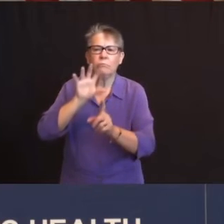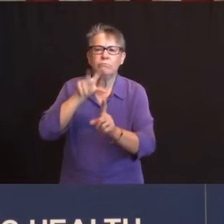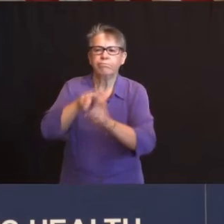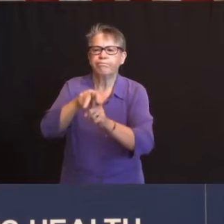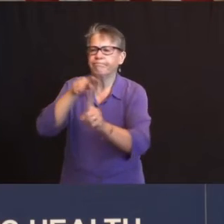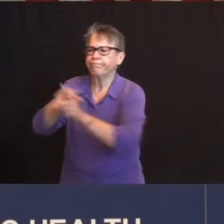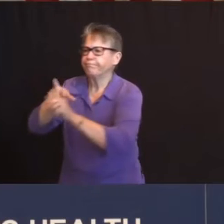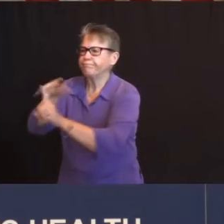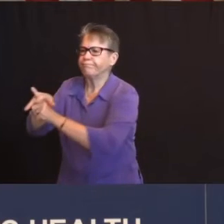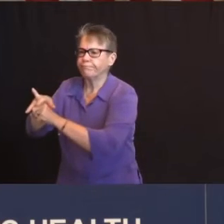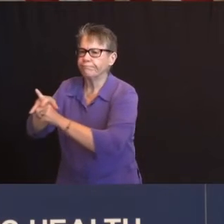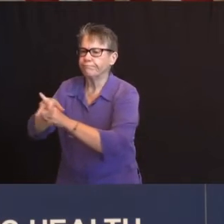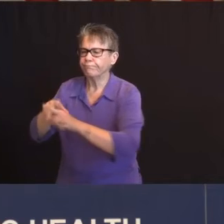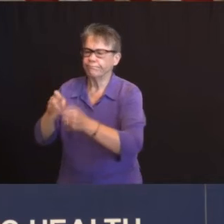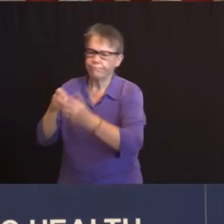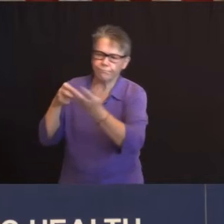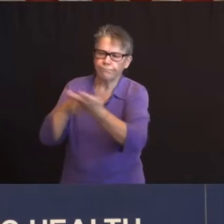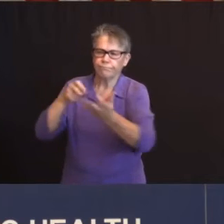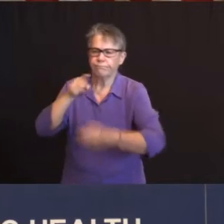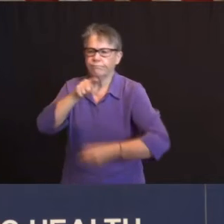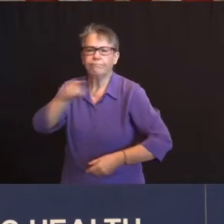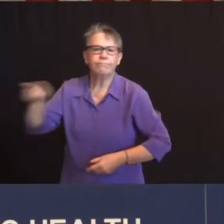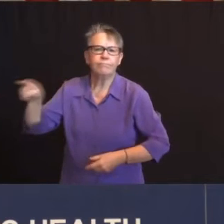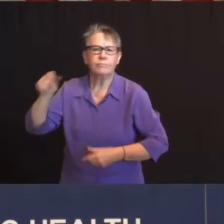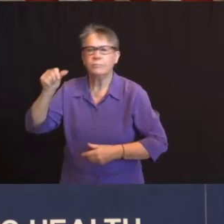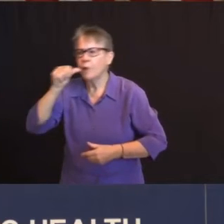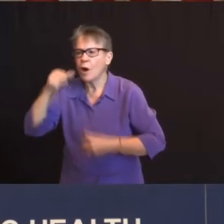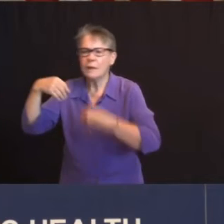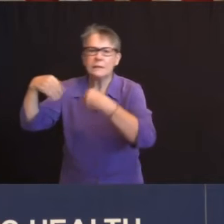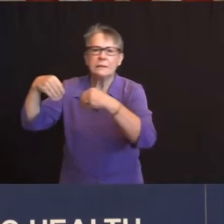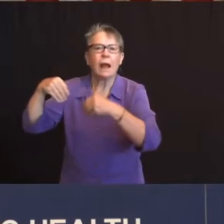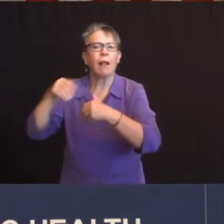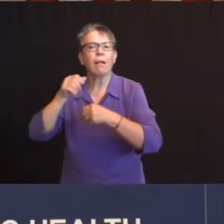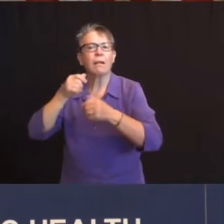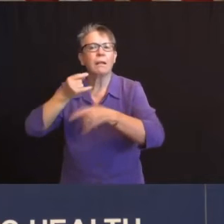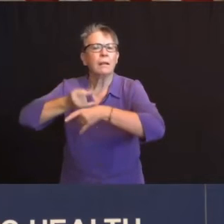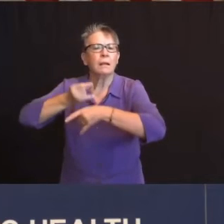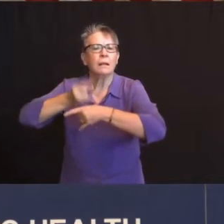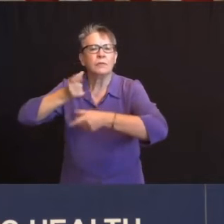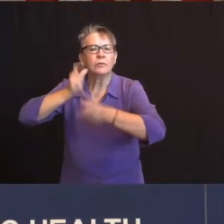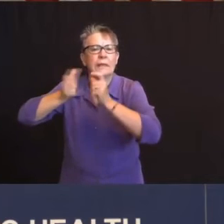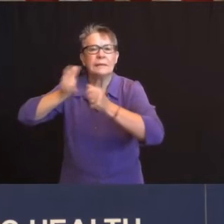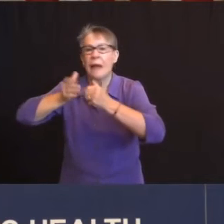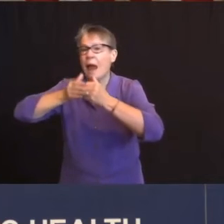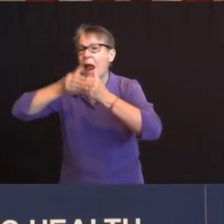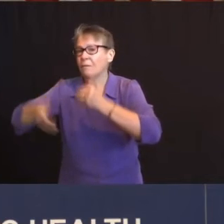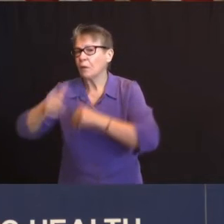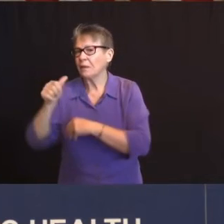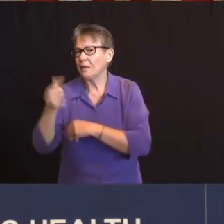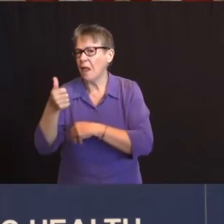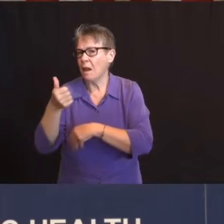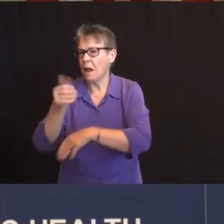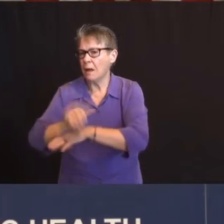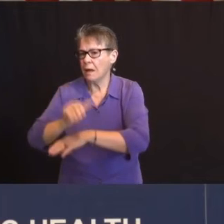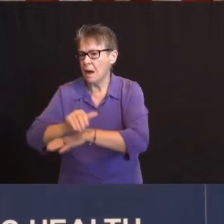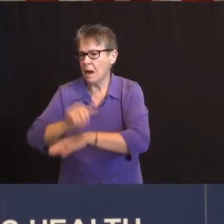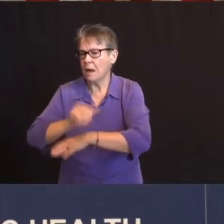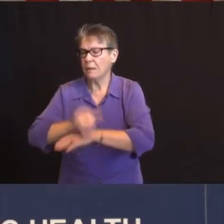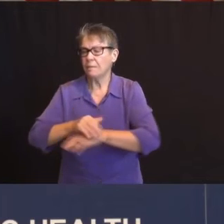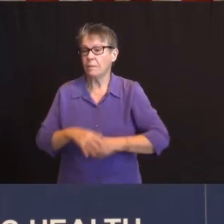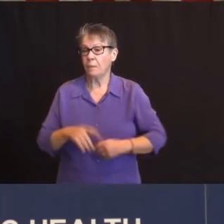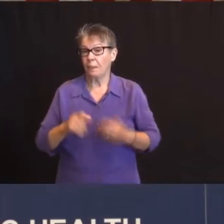for illegal sales of alcohol and maintaining a nuisance. In Stratford, police responded to a noise